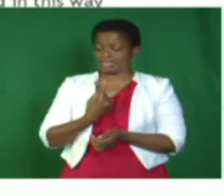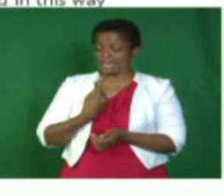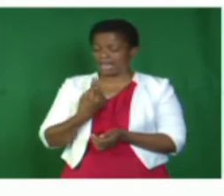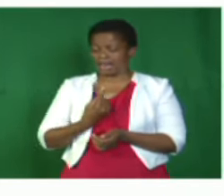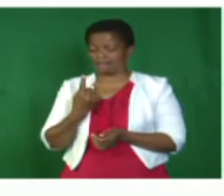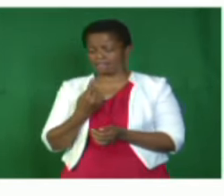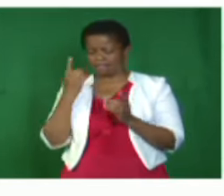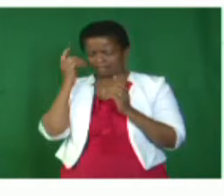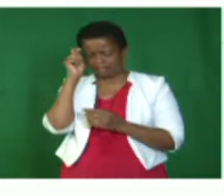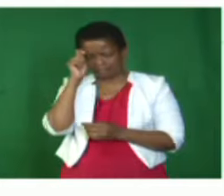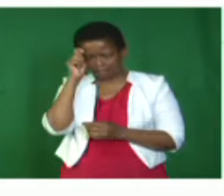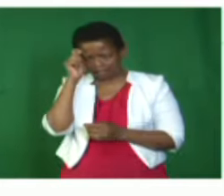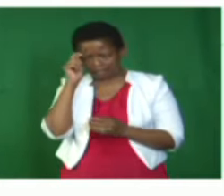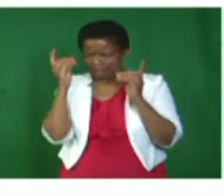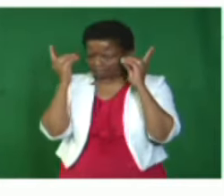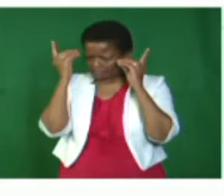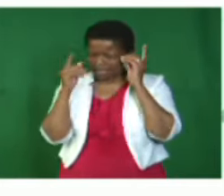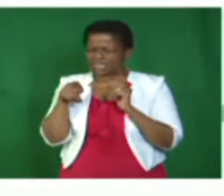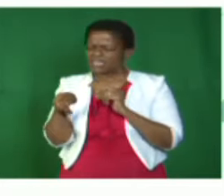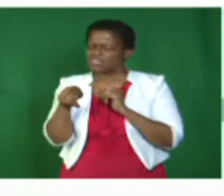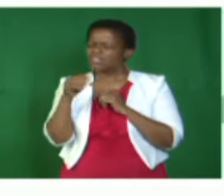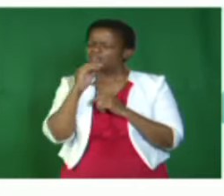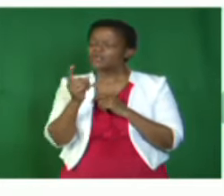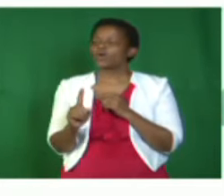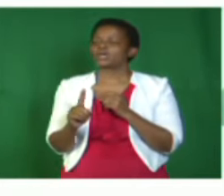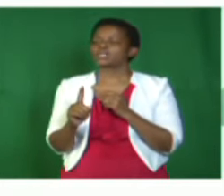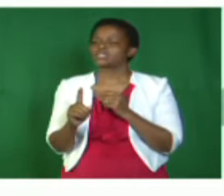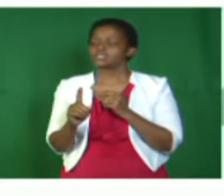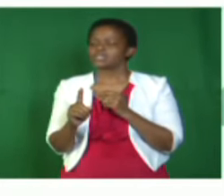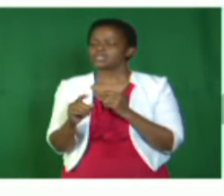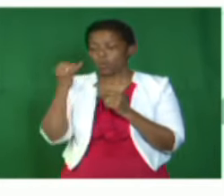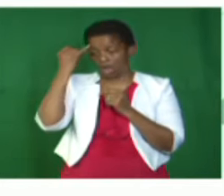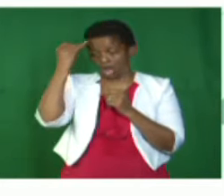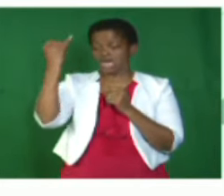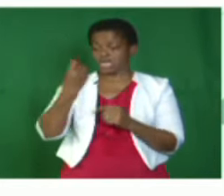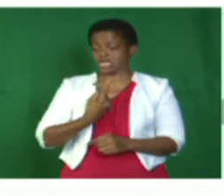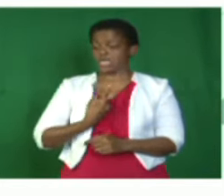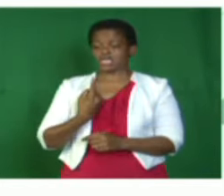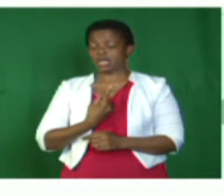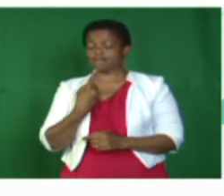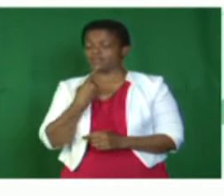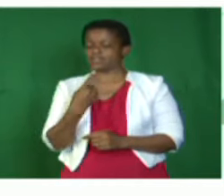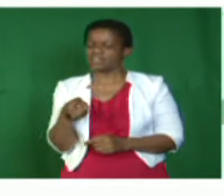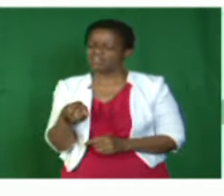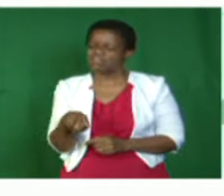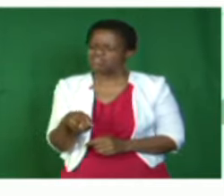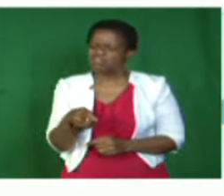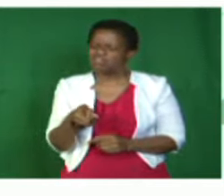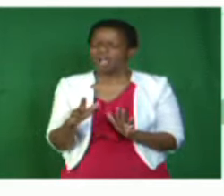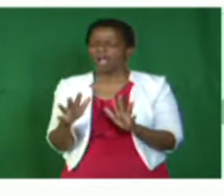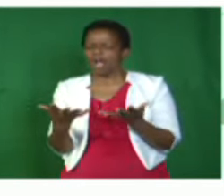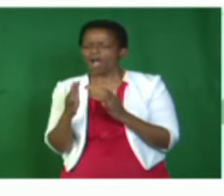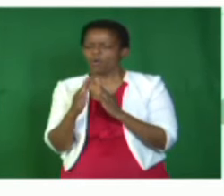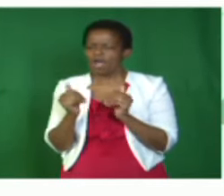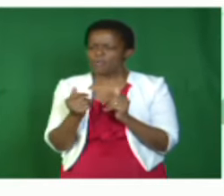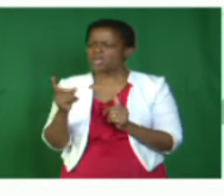that are normally presented in a way that would be suggest how this and this happened. What do you think? They probe